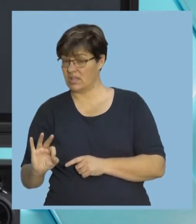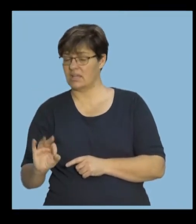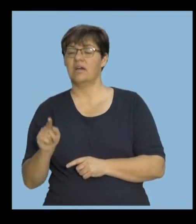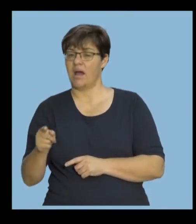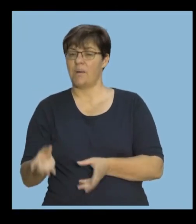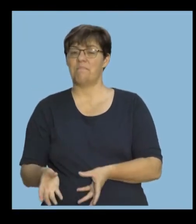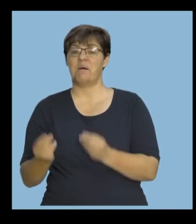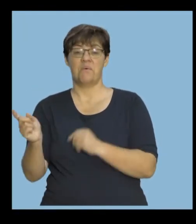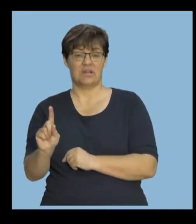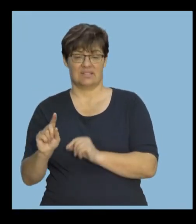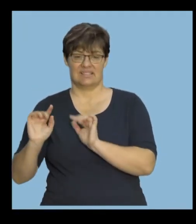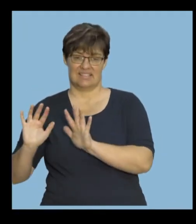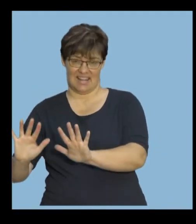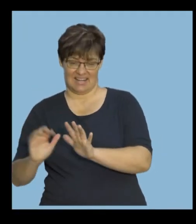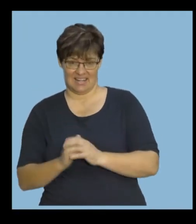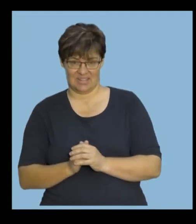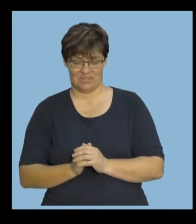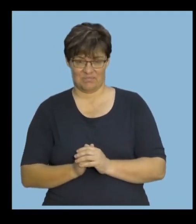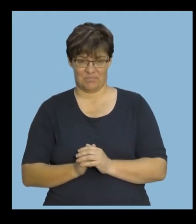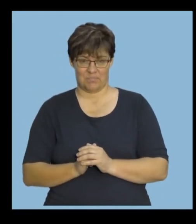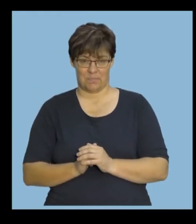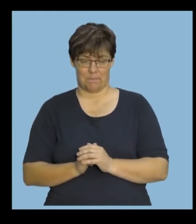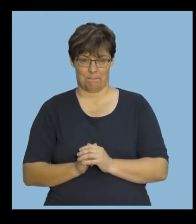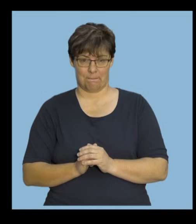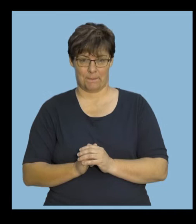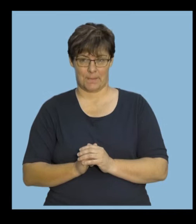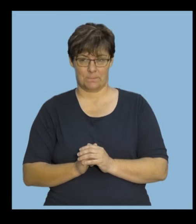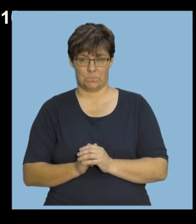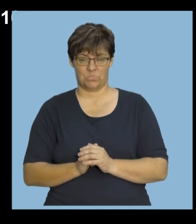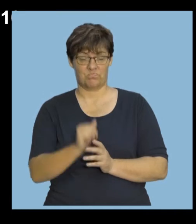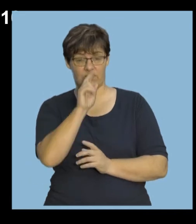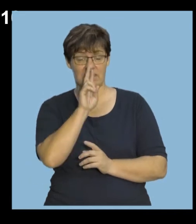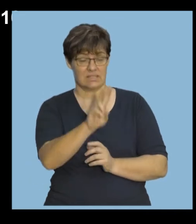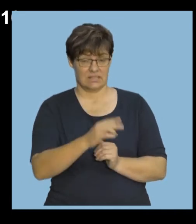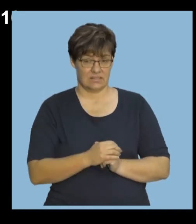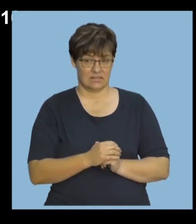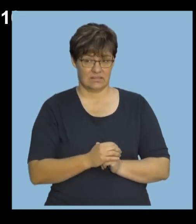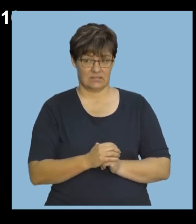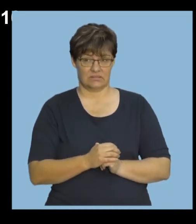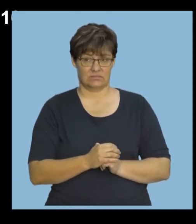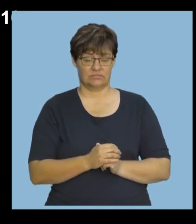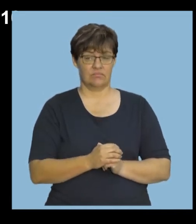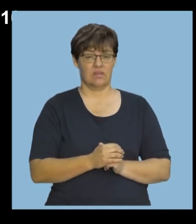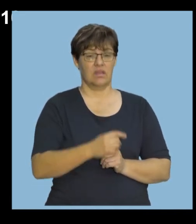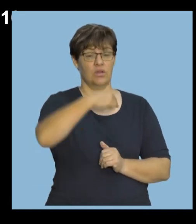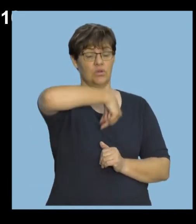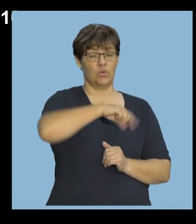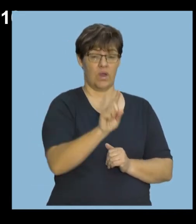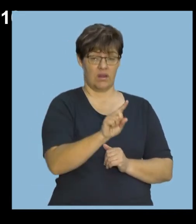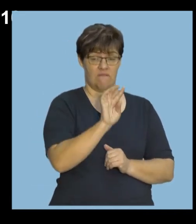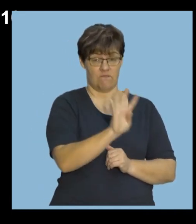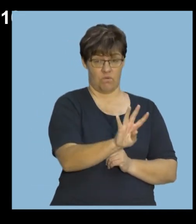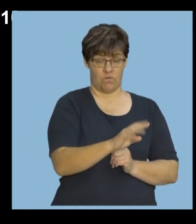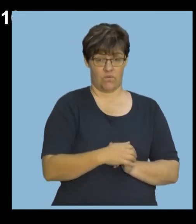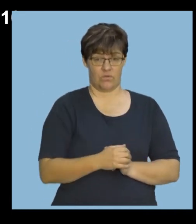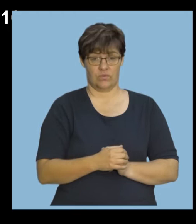is actually we're getting 10. Can you see that? So if you look at that, this is what we have there. Q1, it's